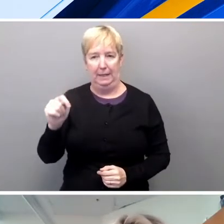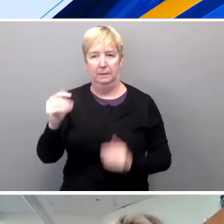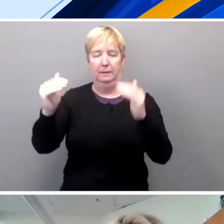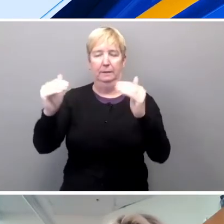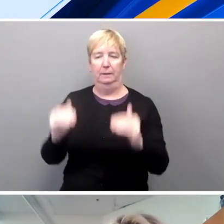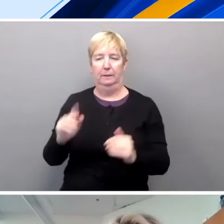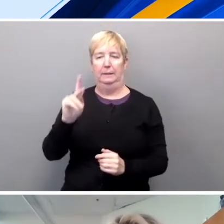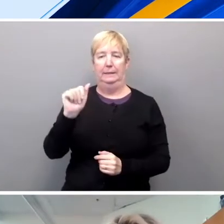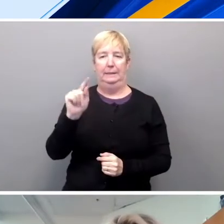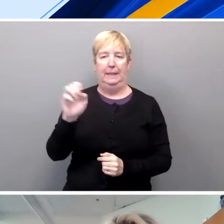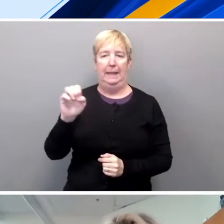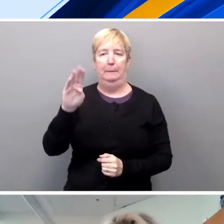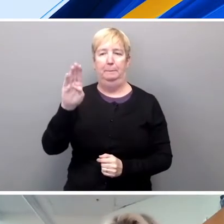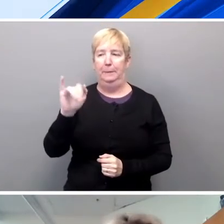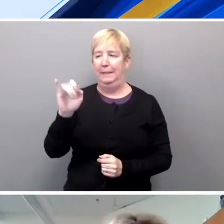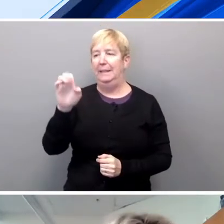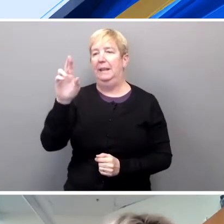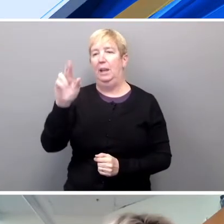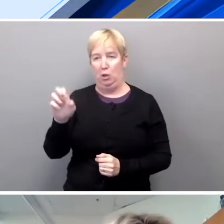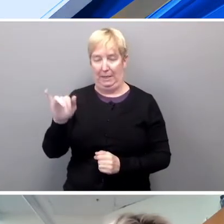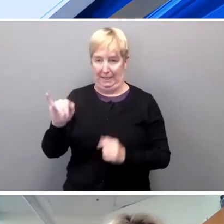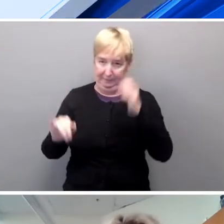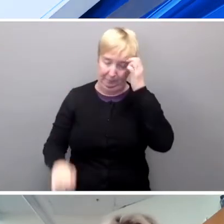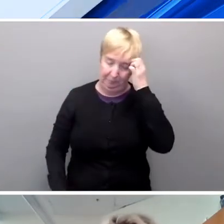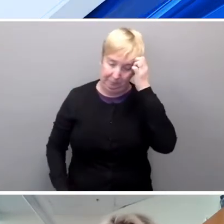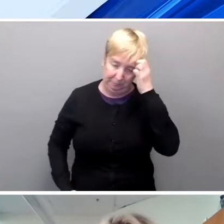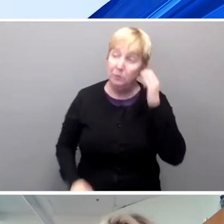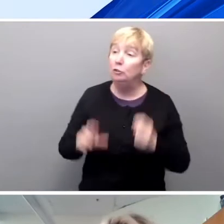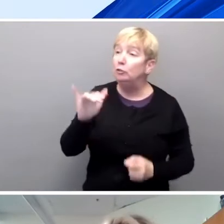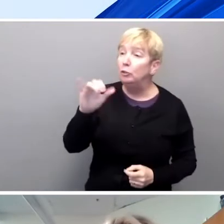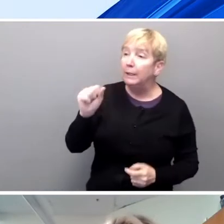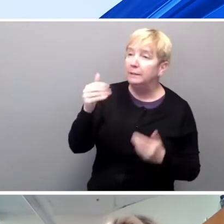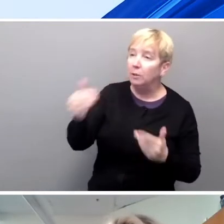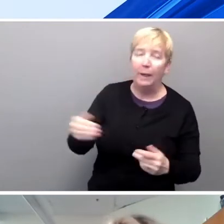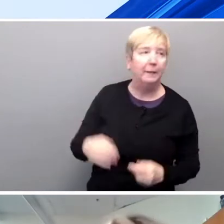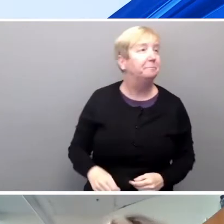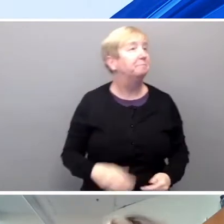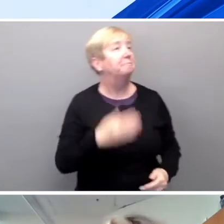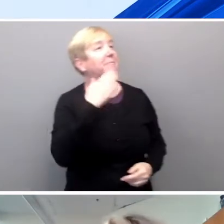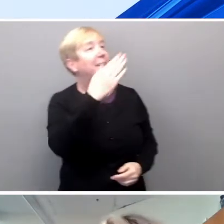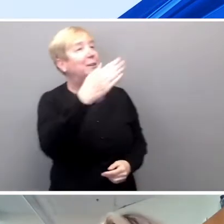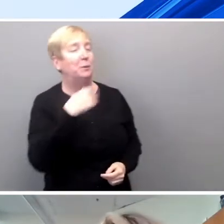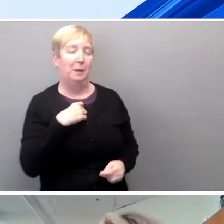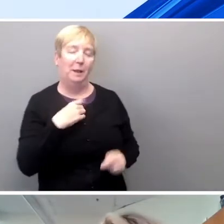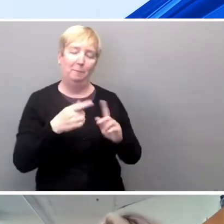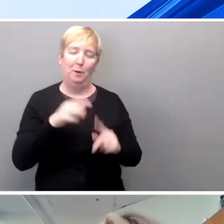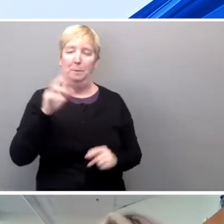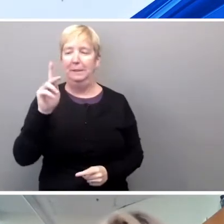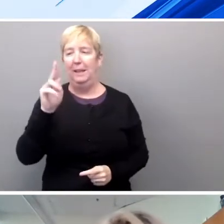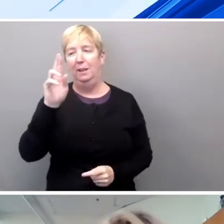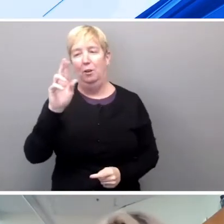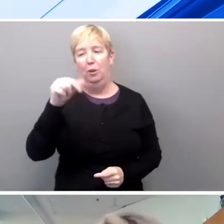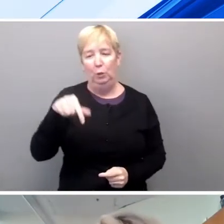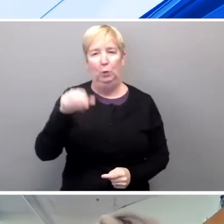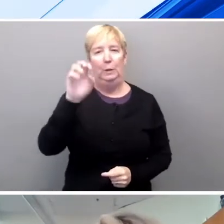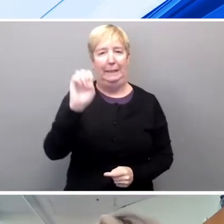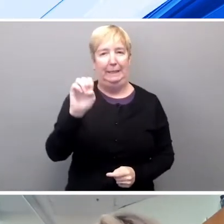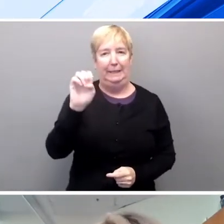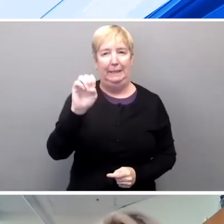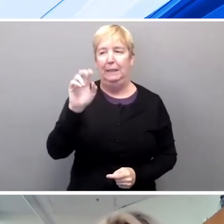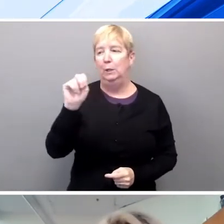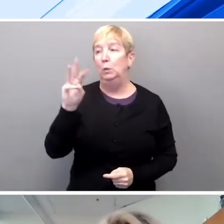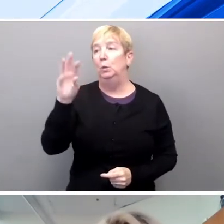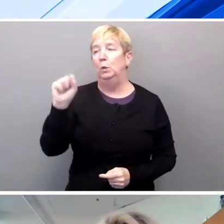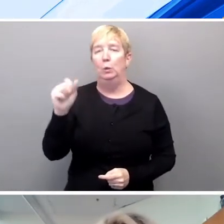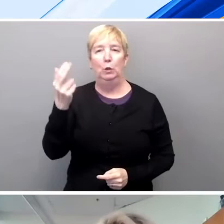unmuted. All right, thank you guys very much. Again, Chris Mckee here from KRQE News 13. Hello, hello. Thank you,